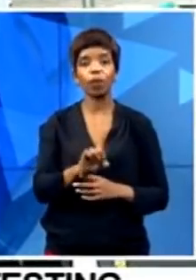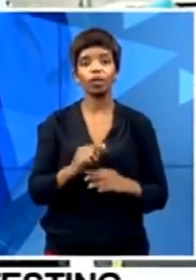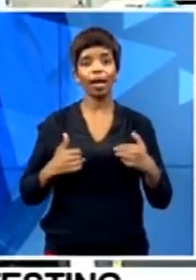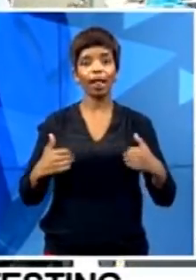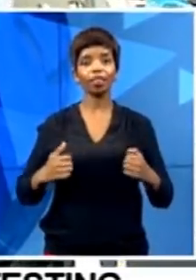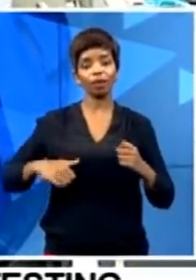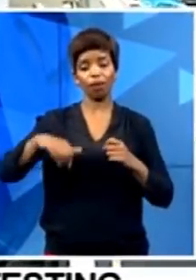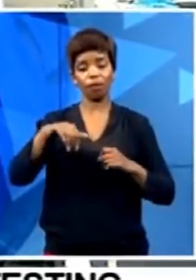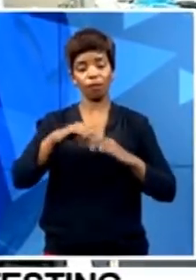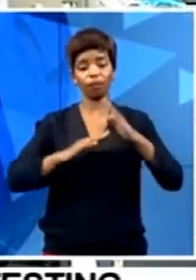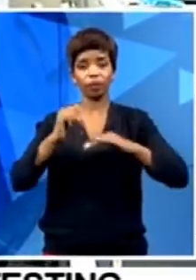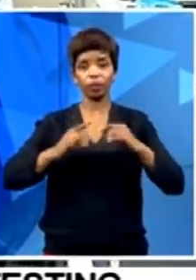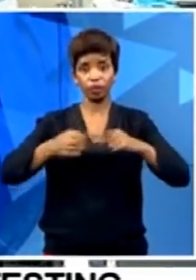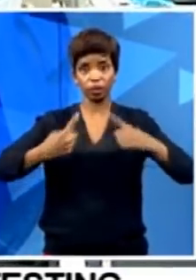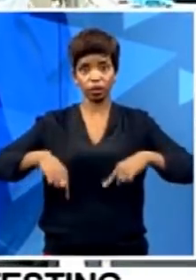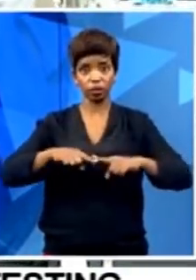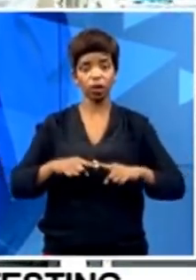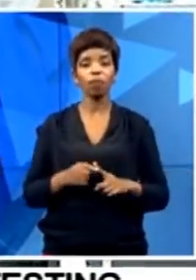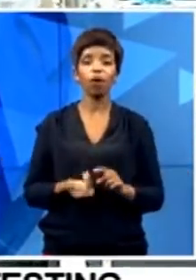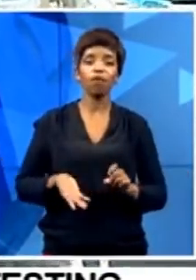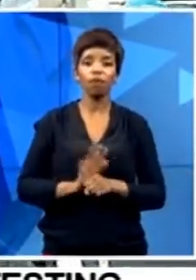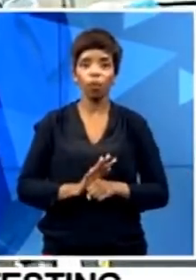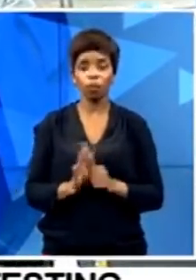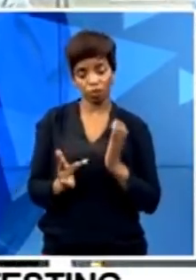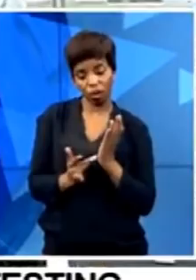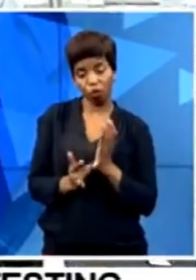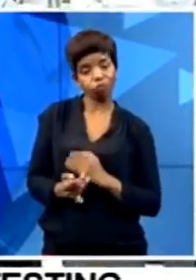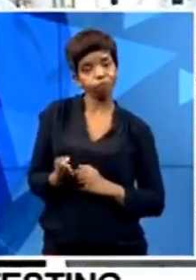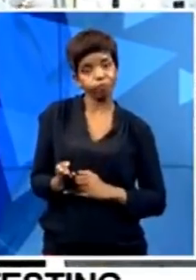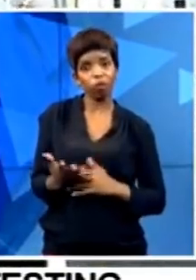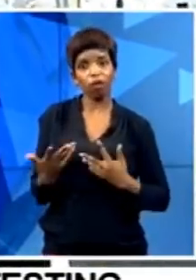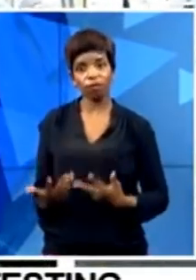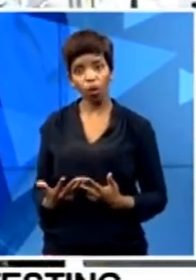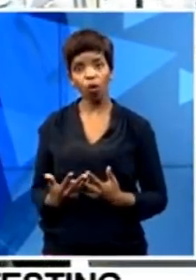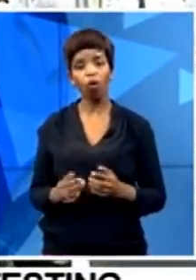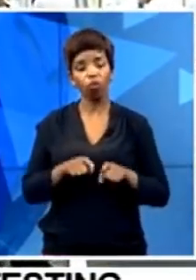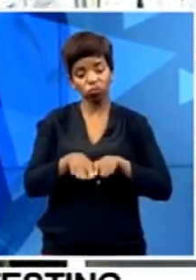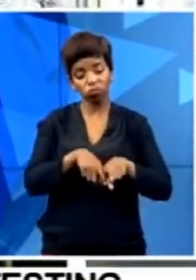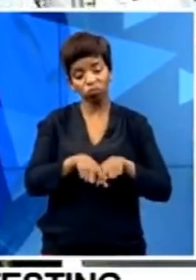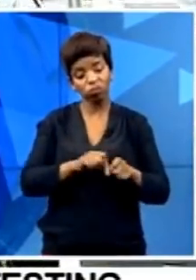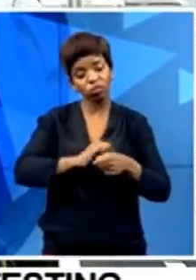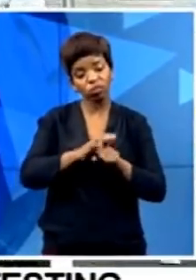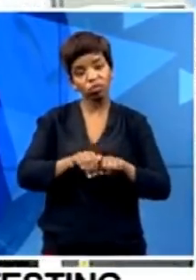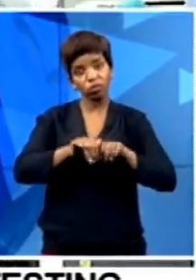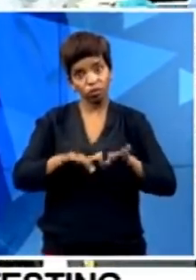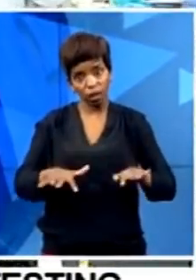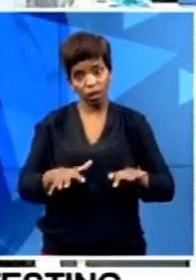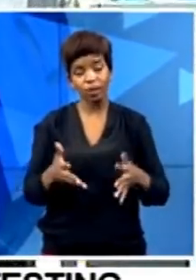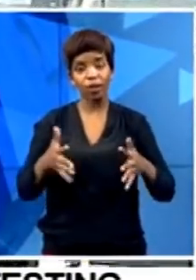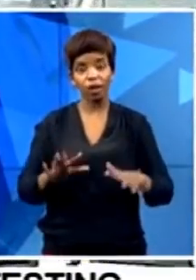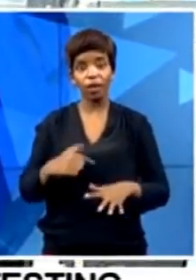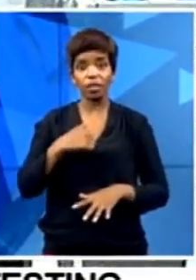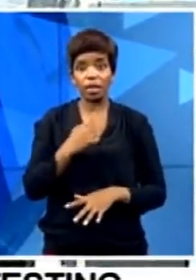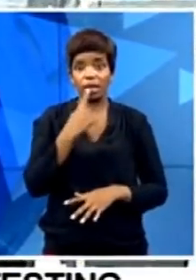the technology to deal with the outbreak of the COVID-19 virus. Like I said earlier on, where we are right now is an NHLS lab which has been